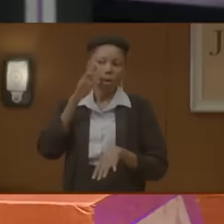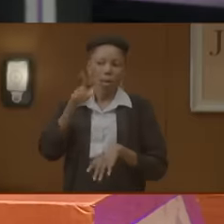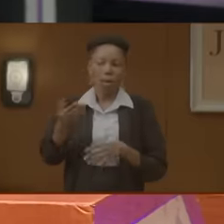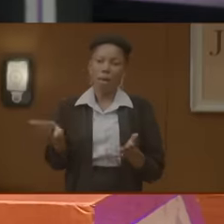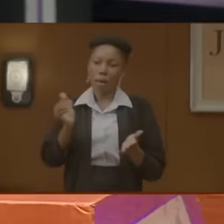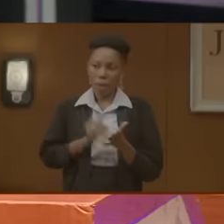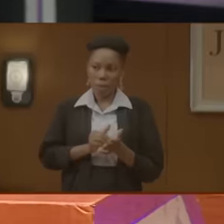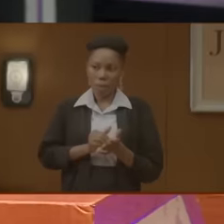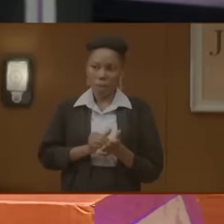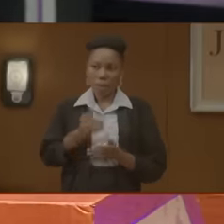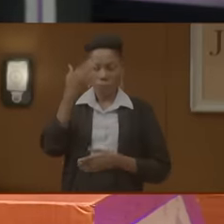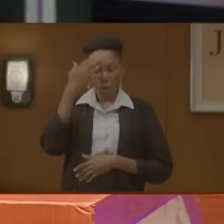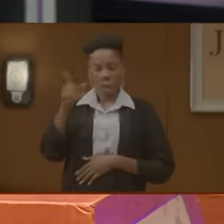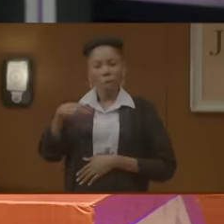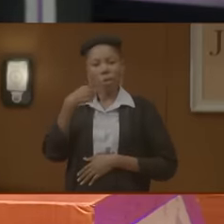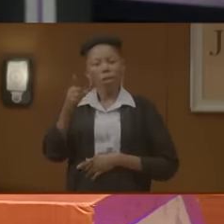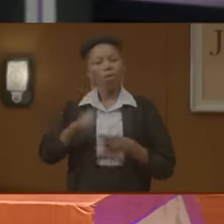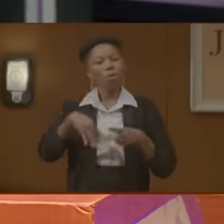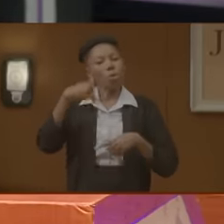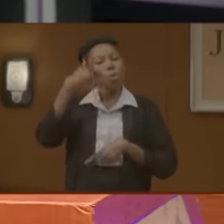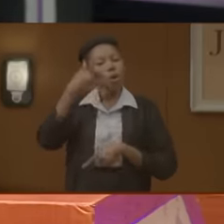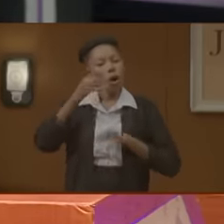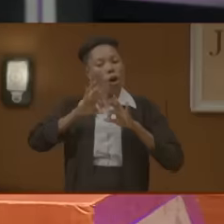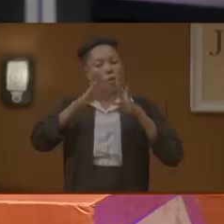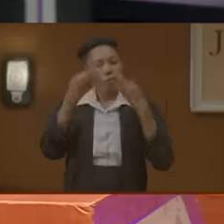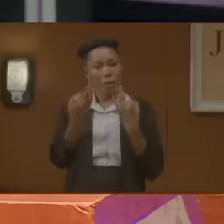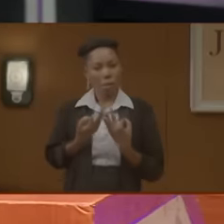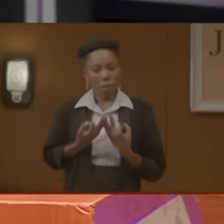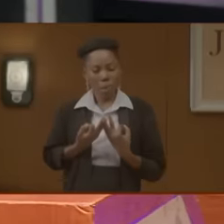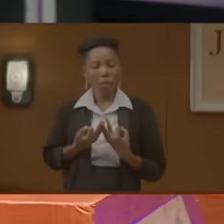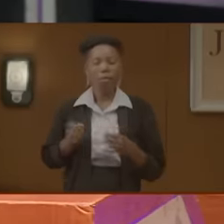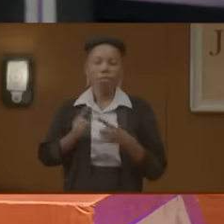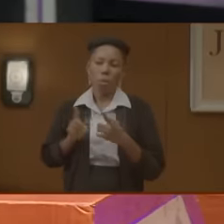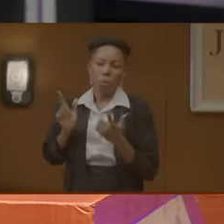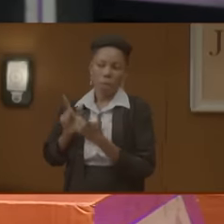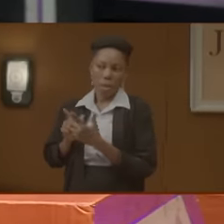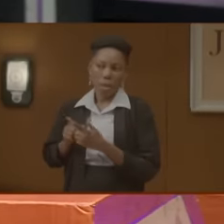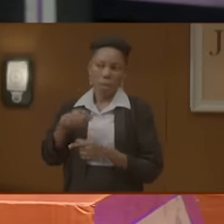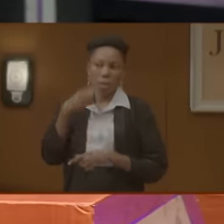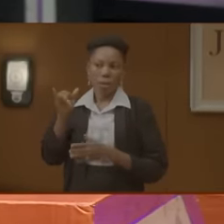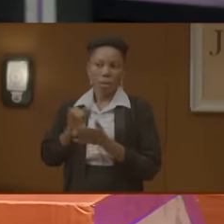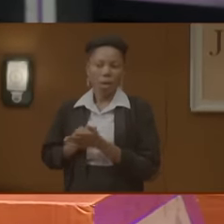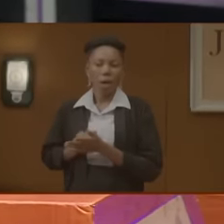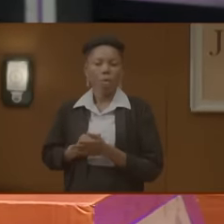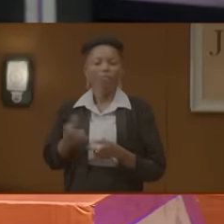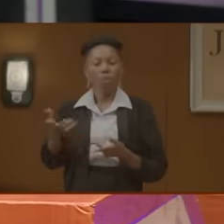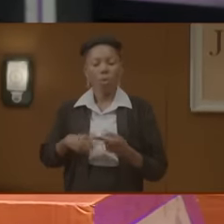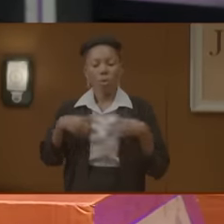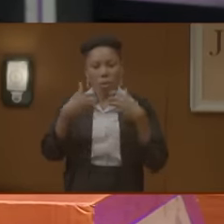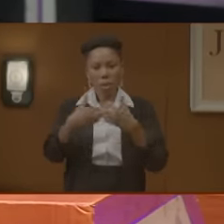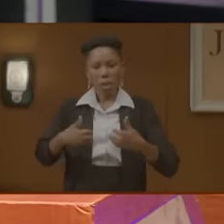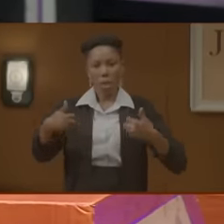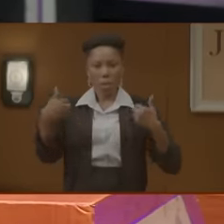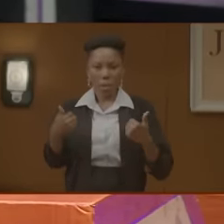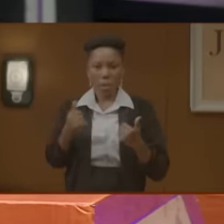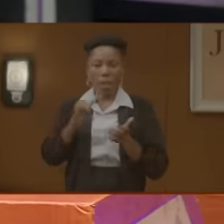my family that should call my family to come and his family. Then he told them he wanted a breathing space from the marriage,